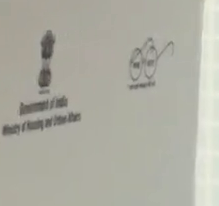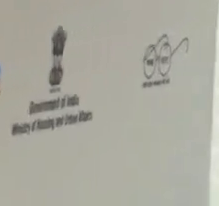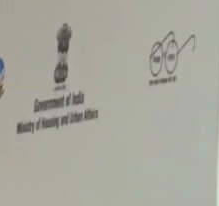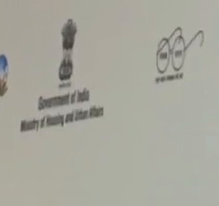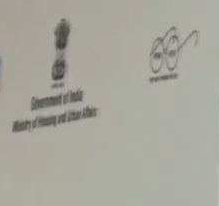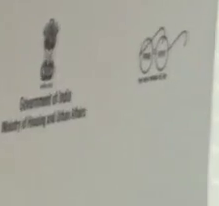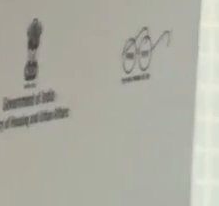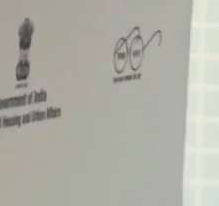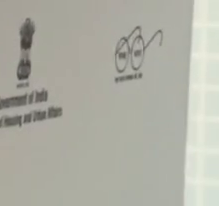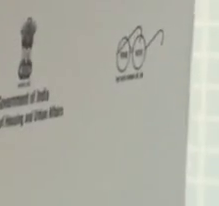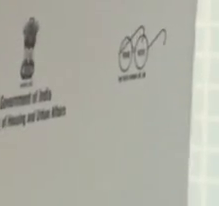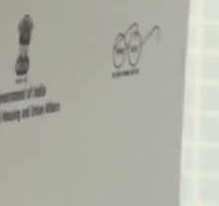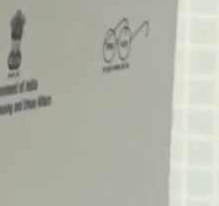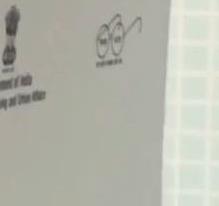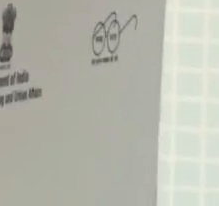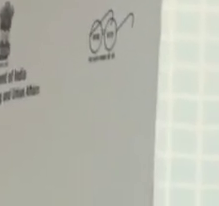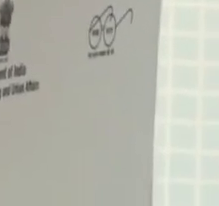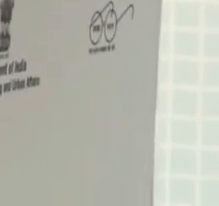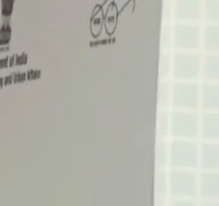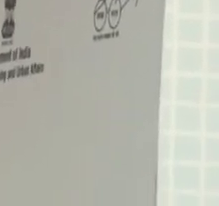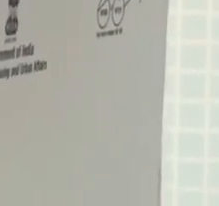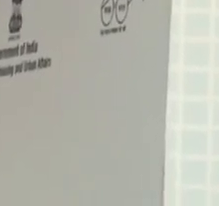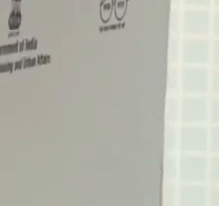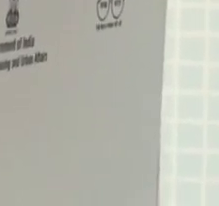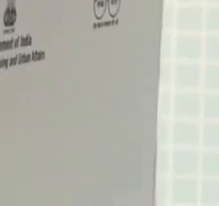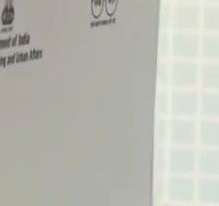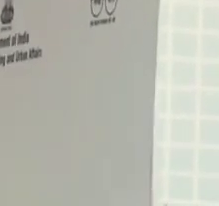Yeah, it's working. You can check.